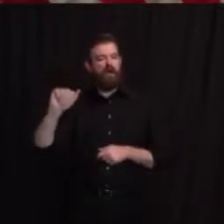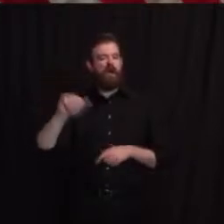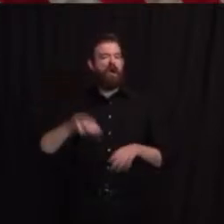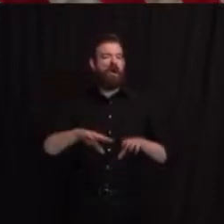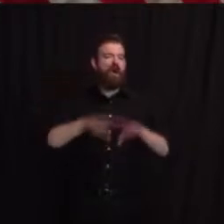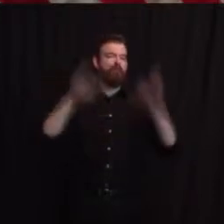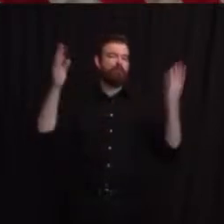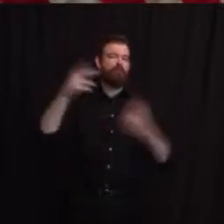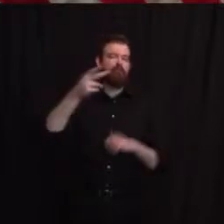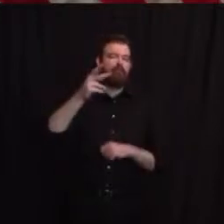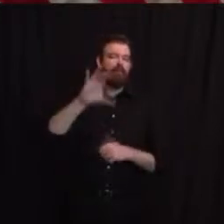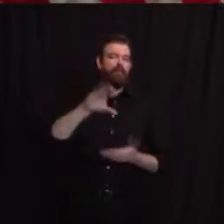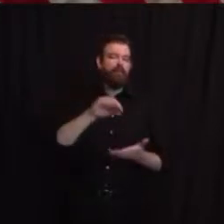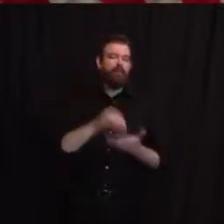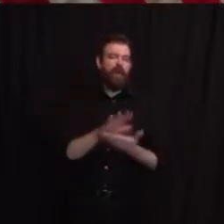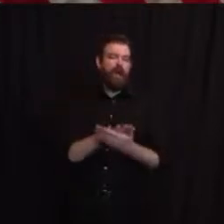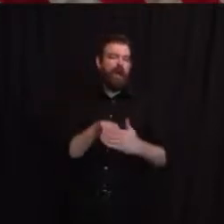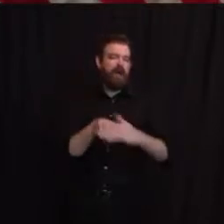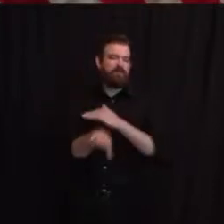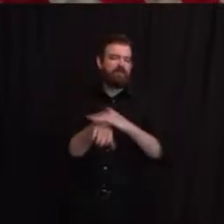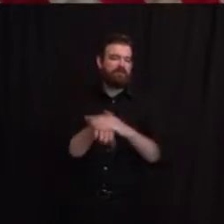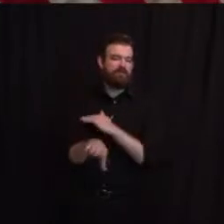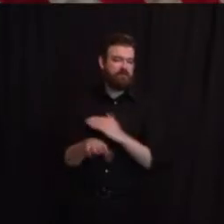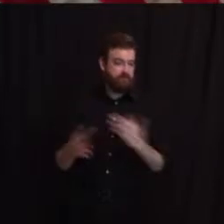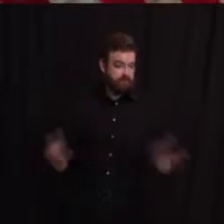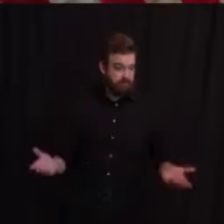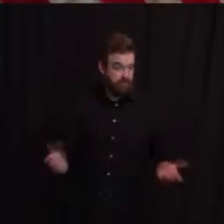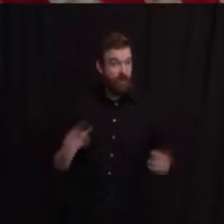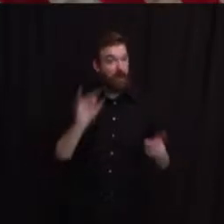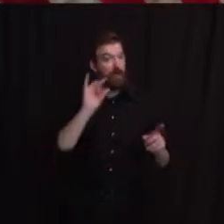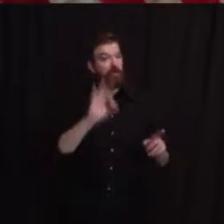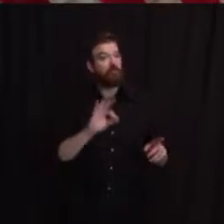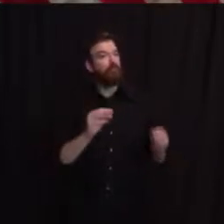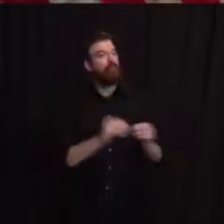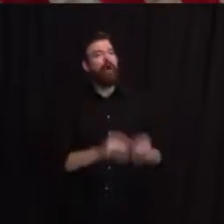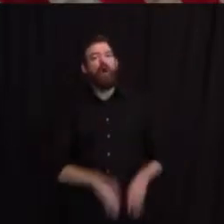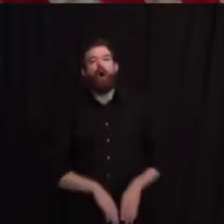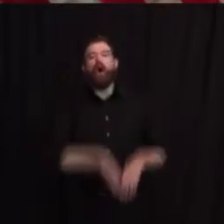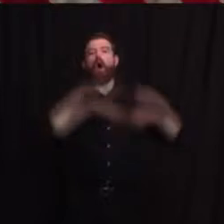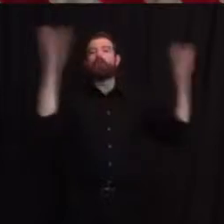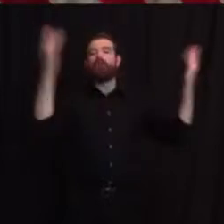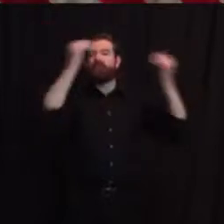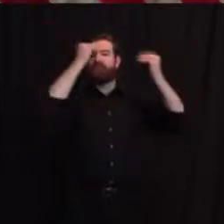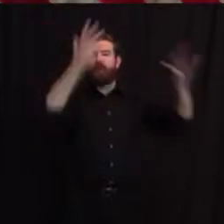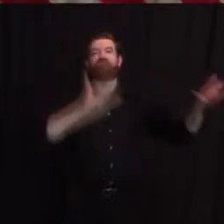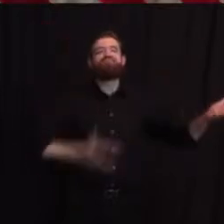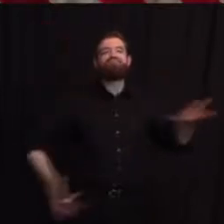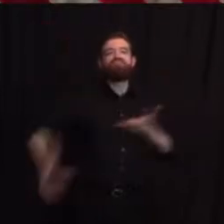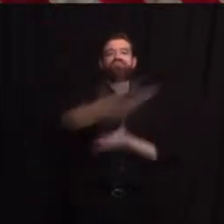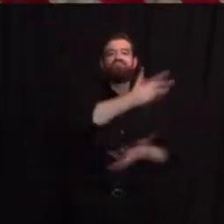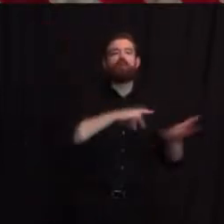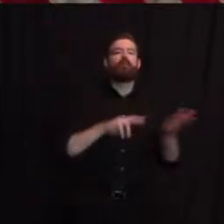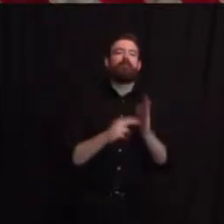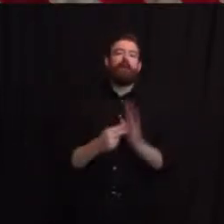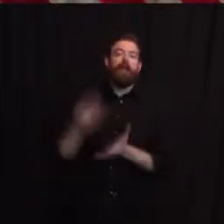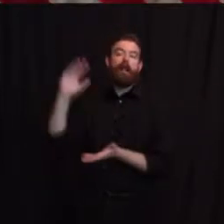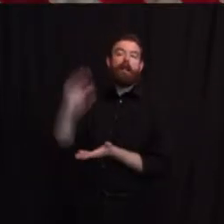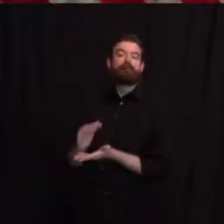think, though, which is a good one, is as we continue to open up, will that opening